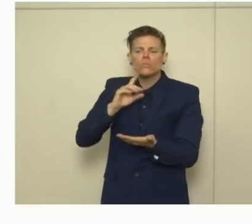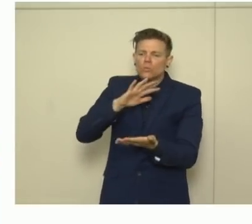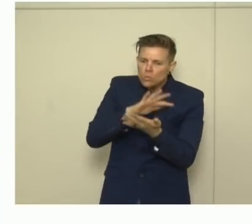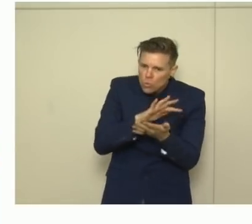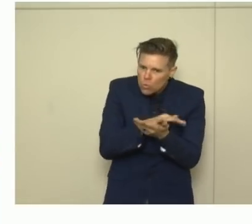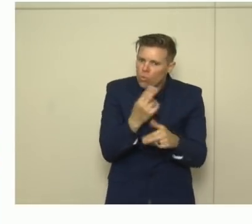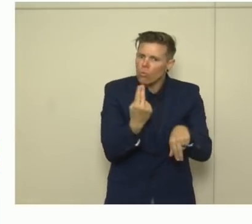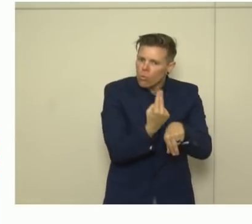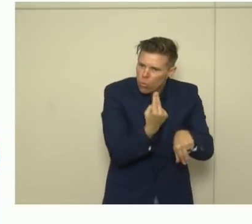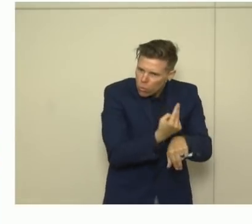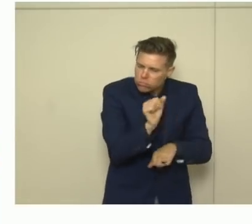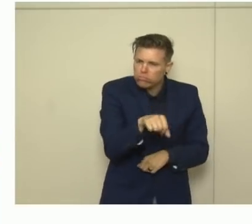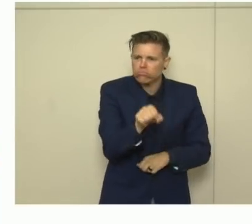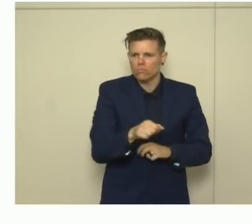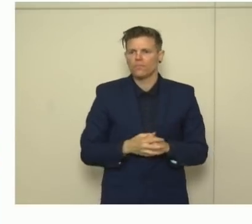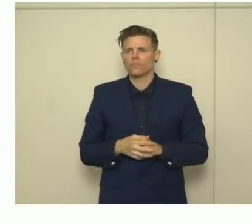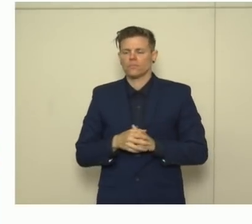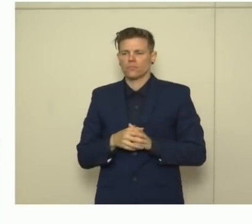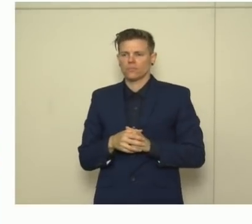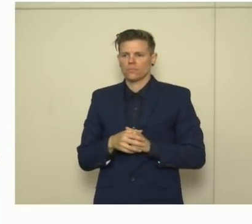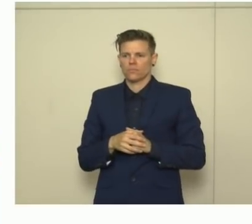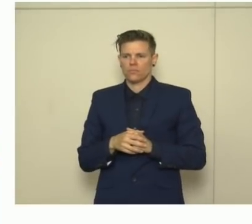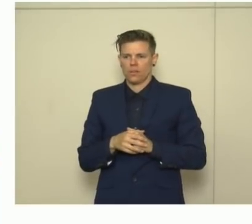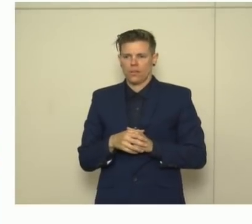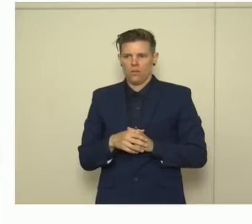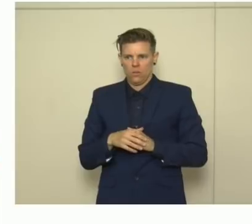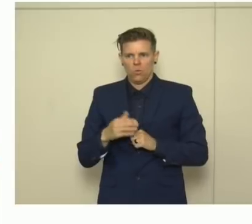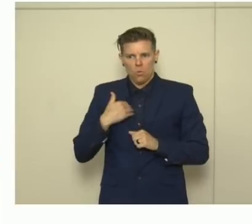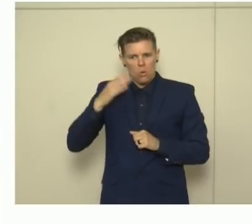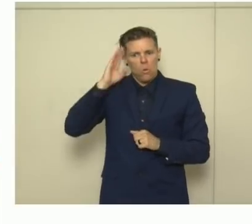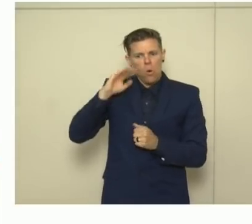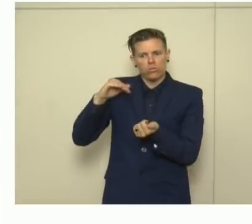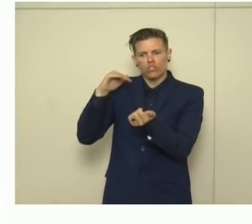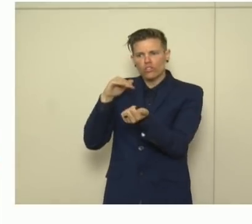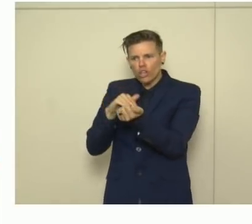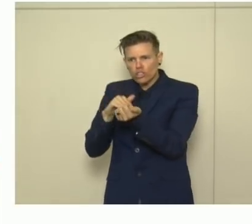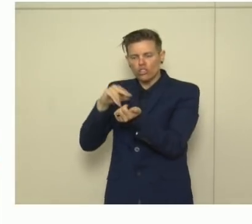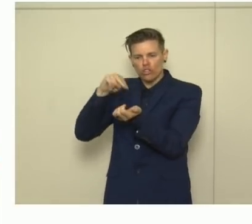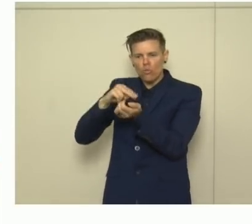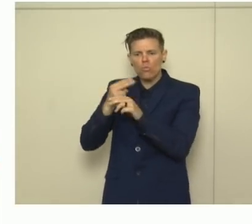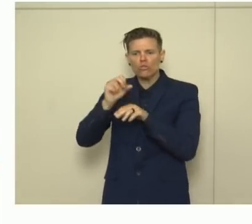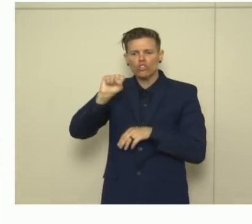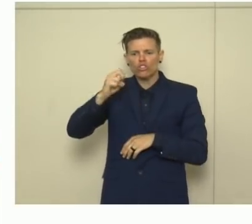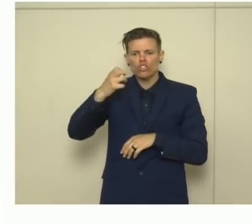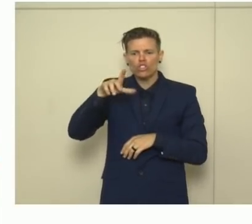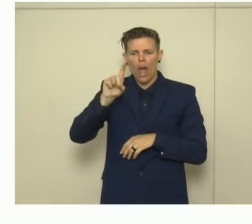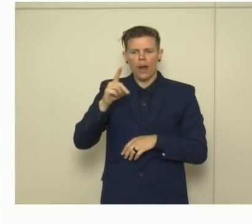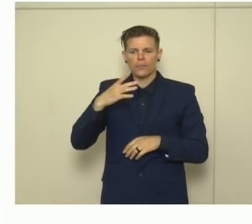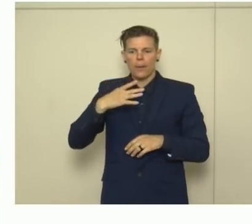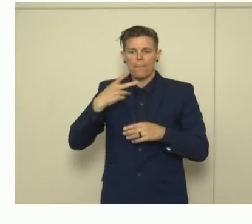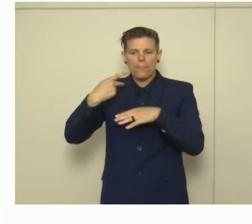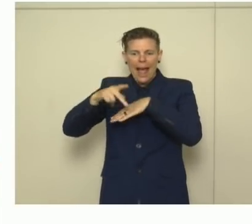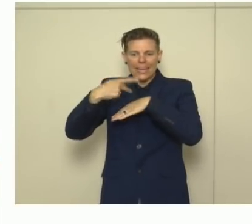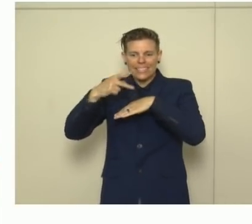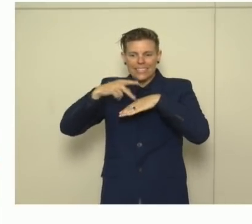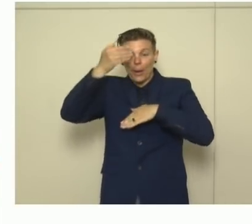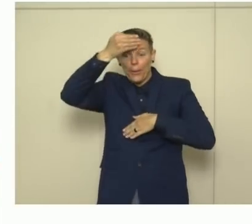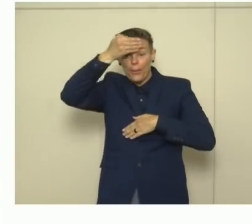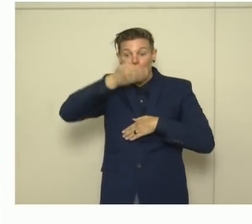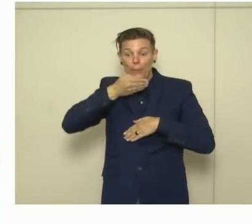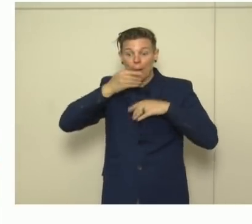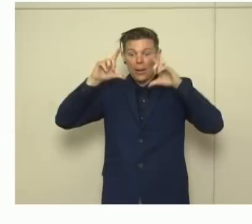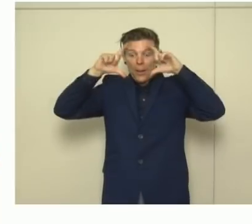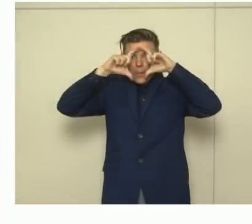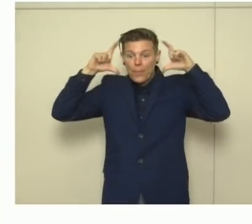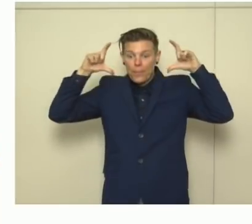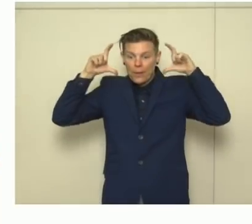face shields are worn by healthcare workers to, for example, obtain COVID swabs and do procedures